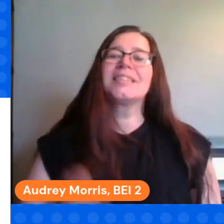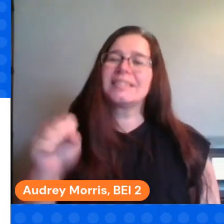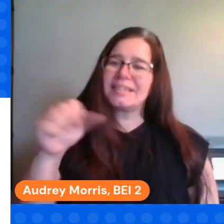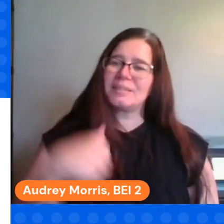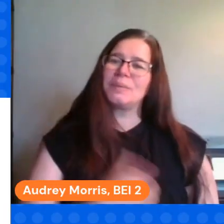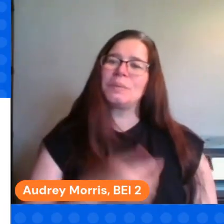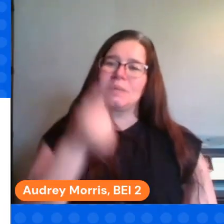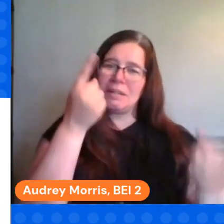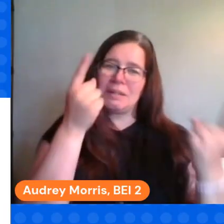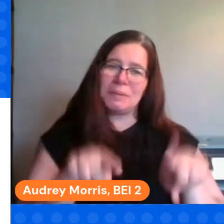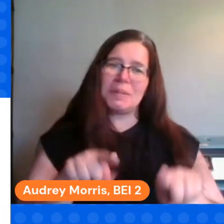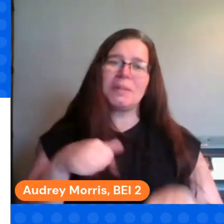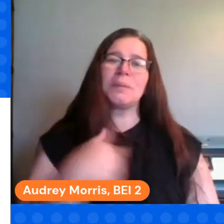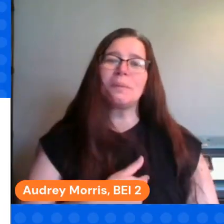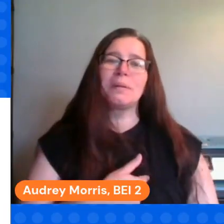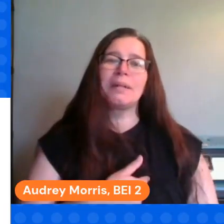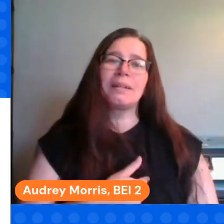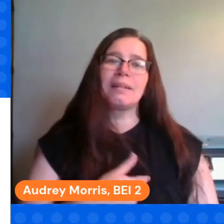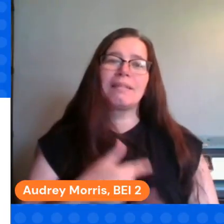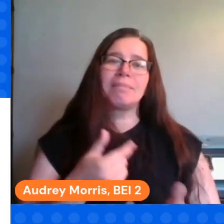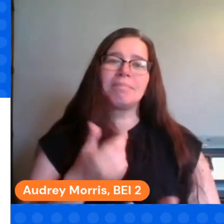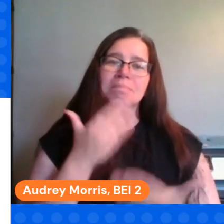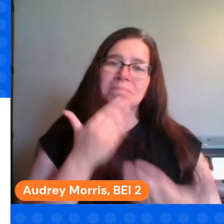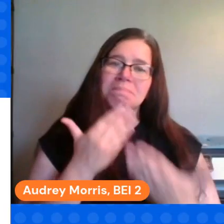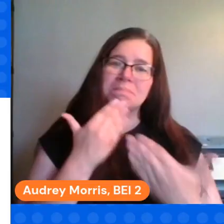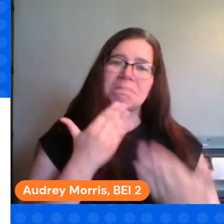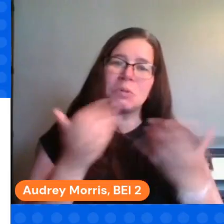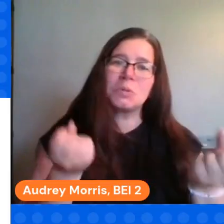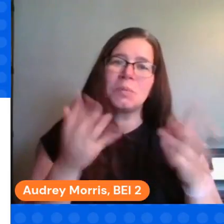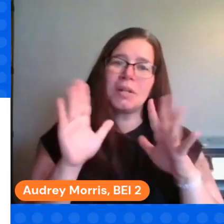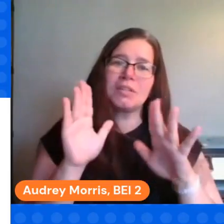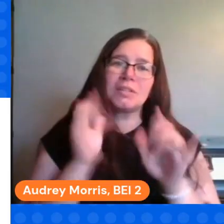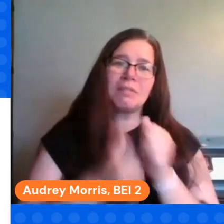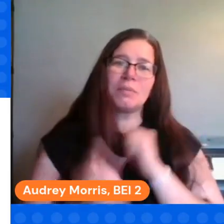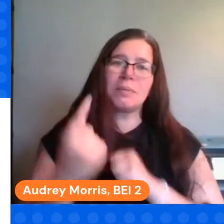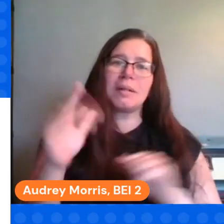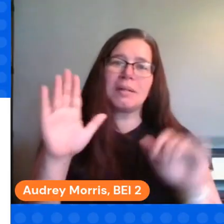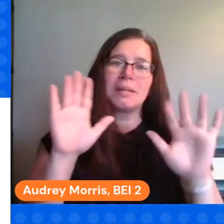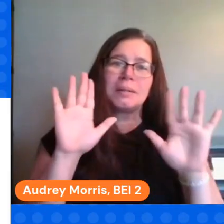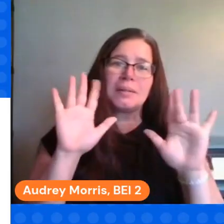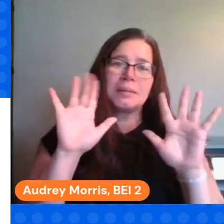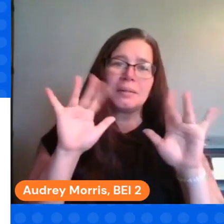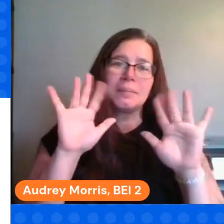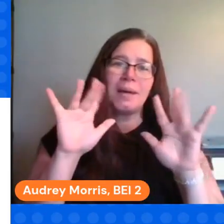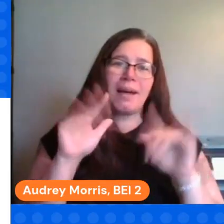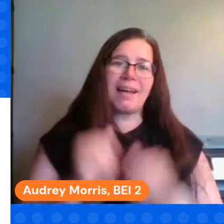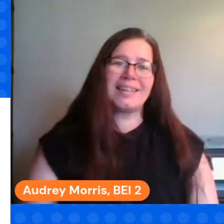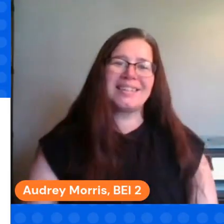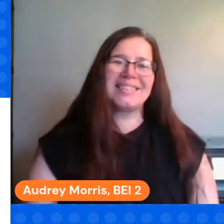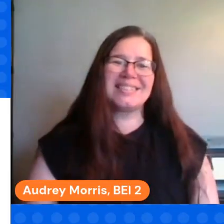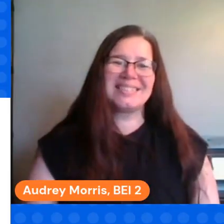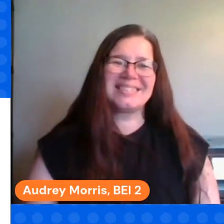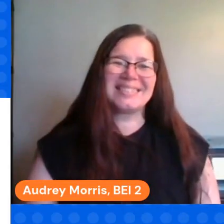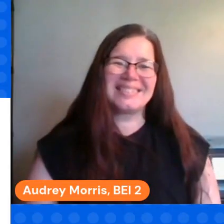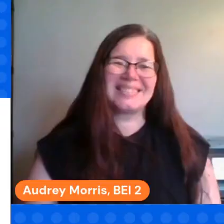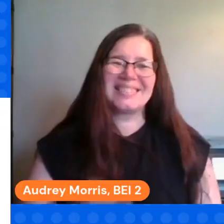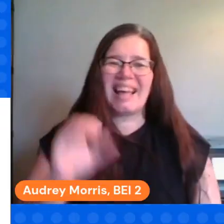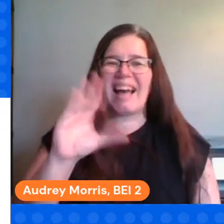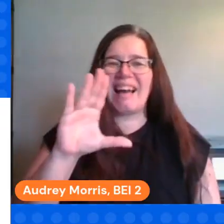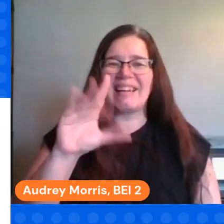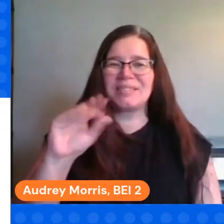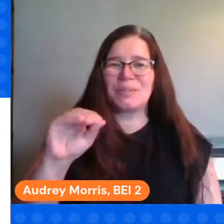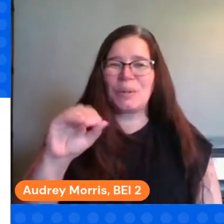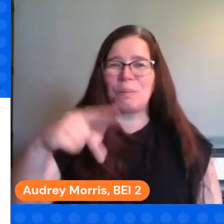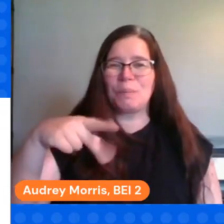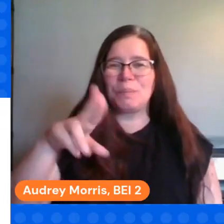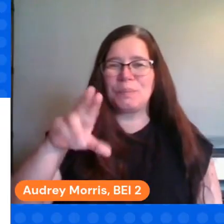love to be here. Thank you so much, Can we everyone. do our goodbye? Many of Goodbye. our octopus. See you